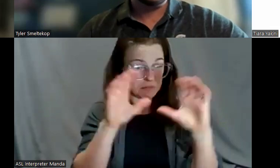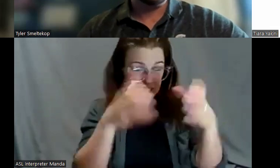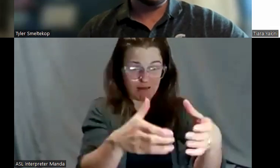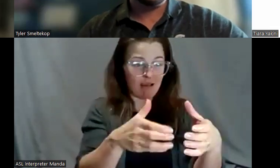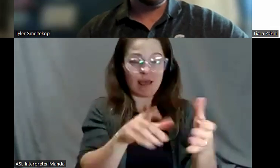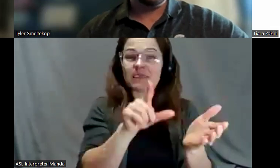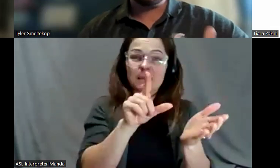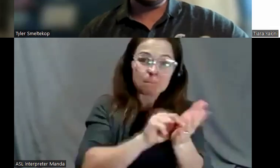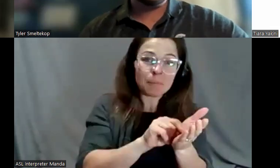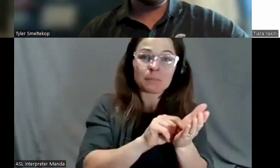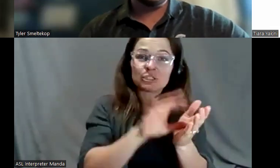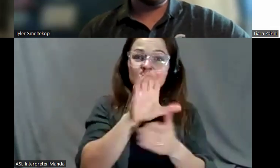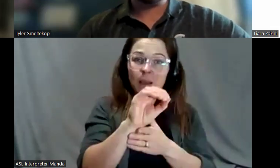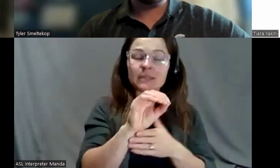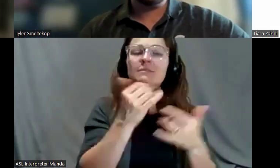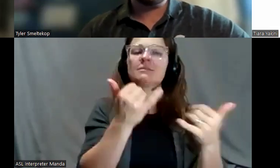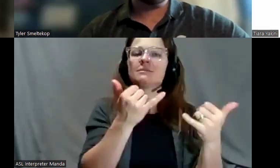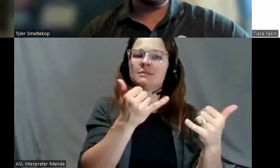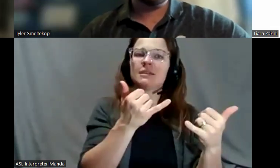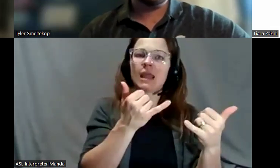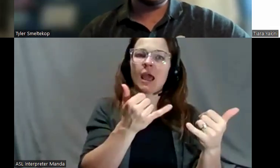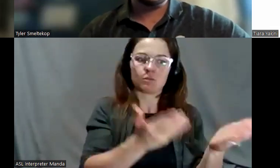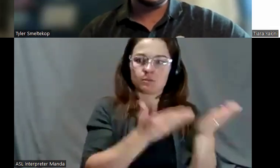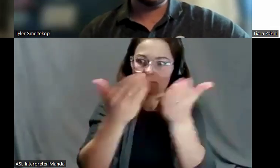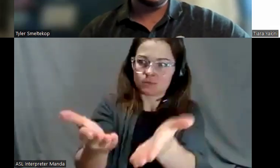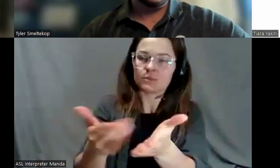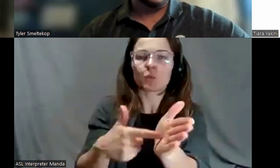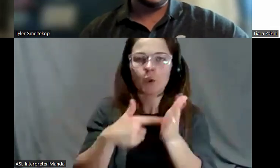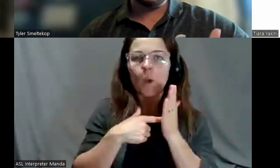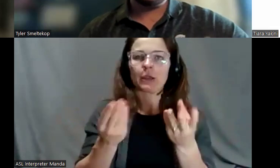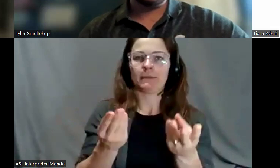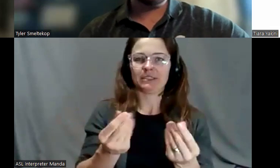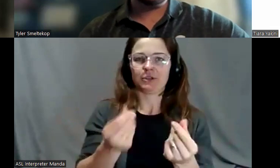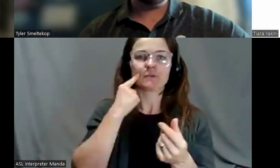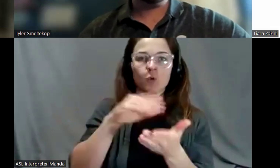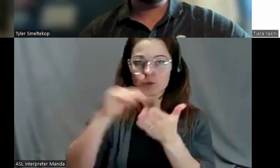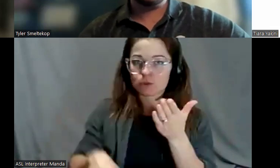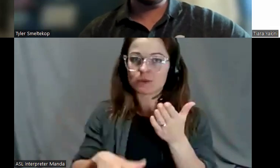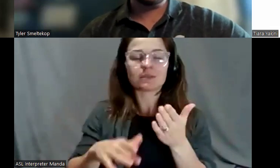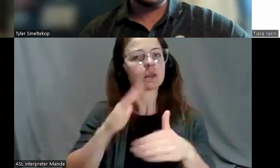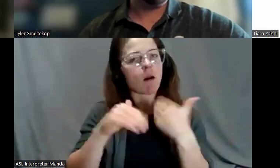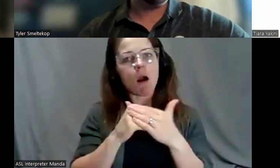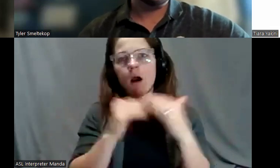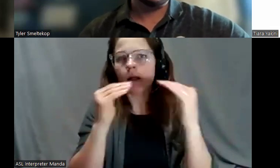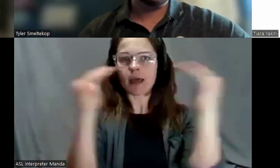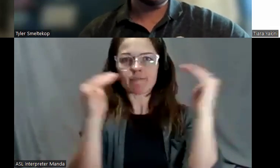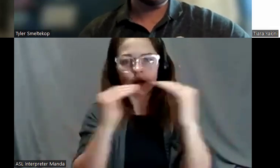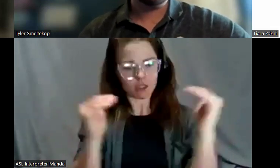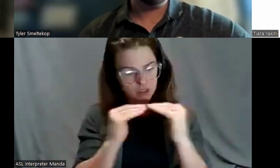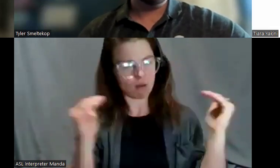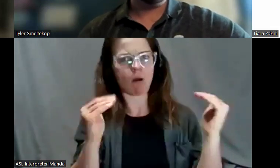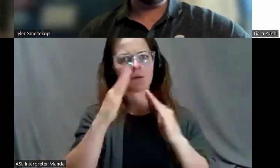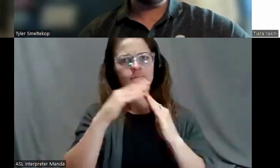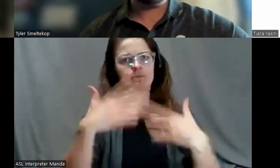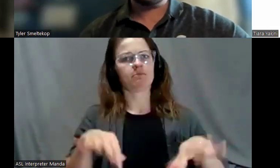publishing entities are introducing those required materials for students to interact with. And at all levels, it's very important that students have access